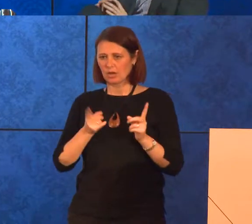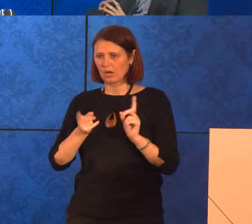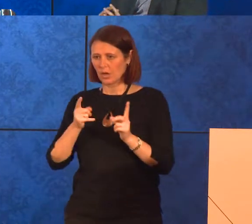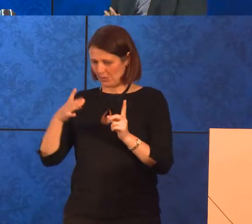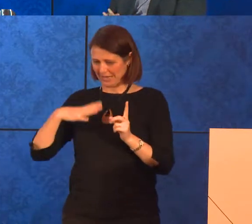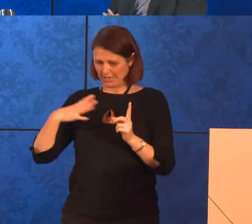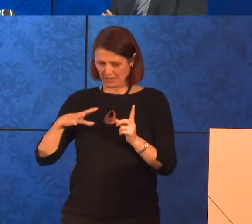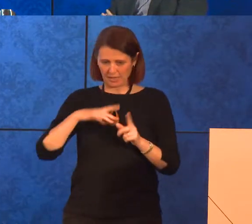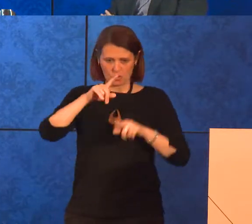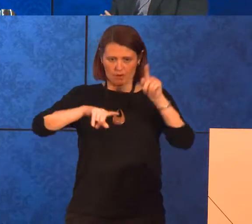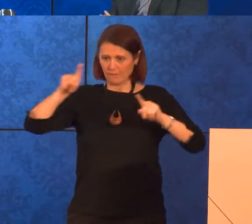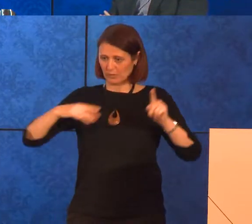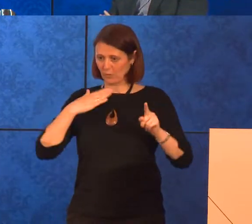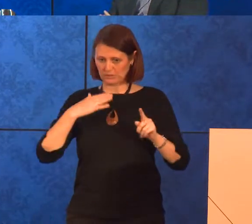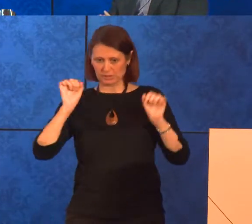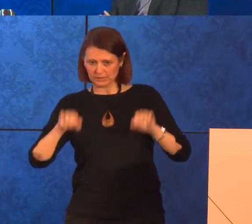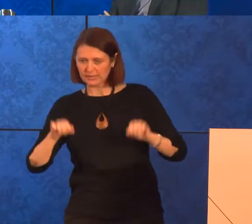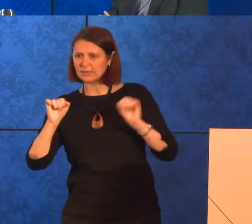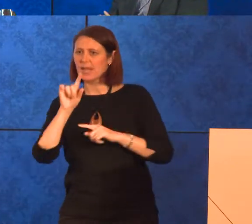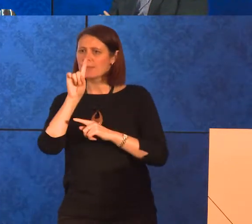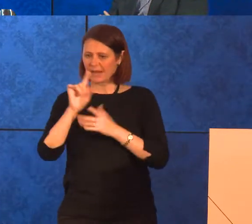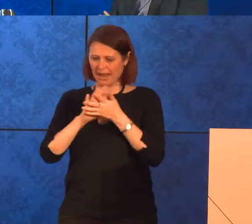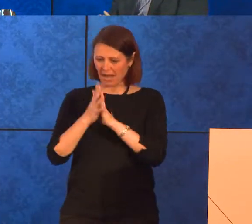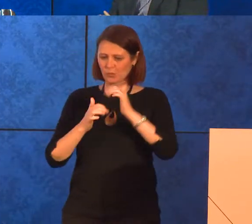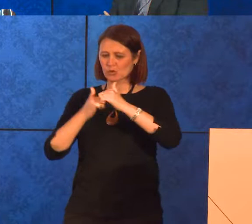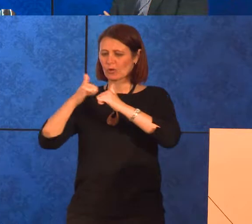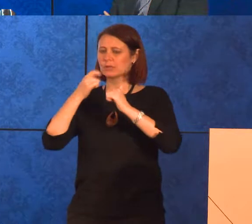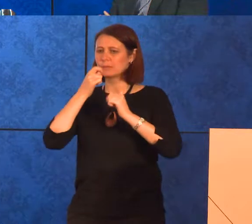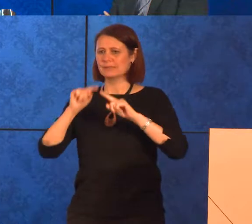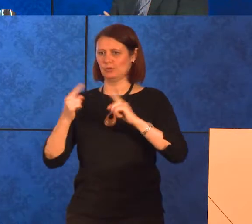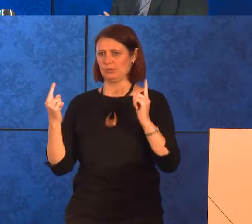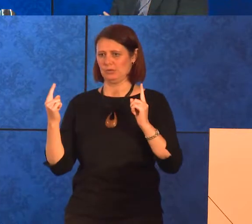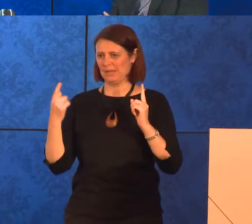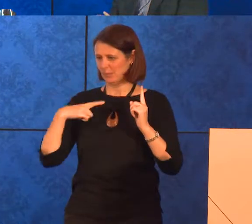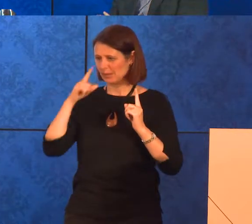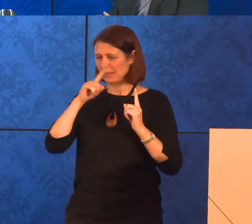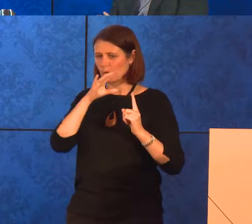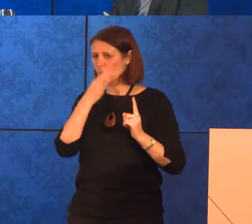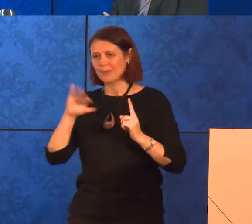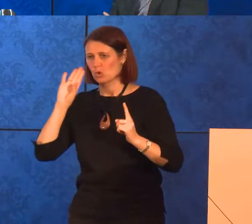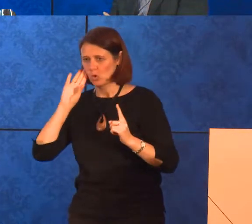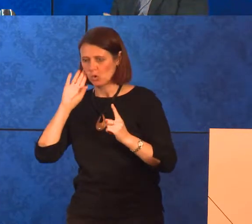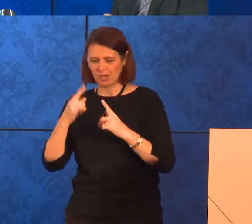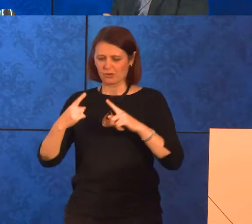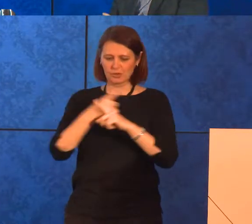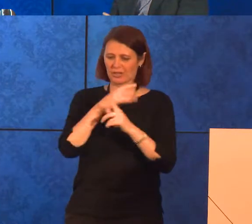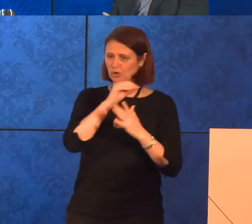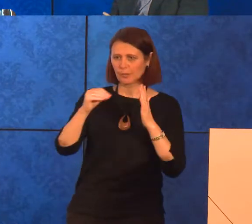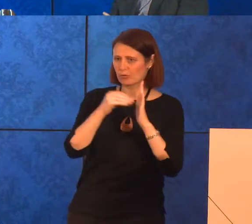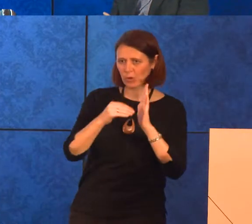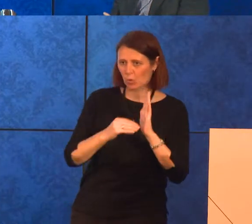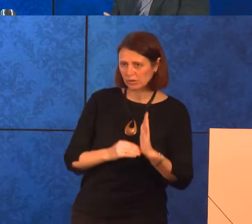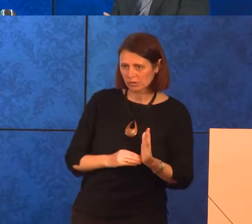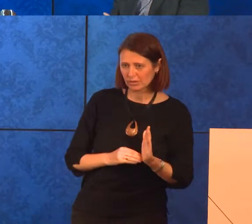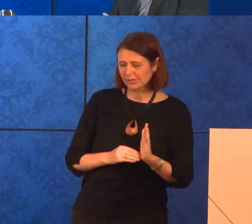we needed diverse voices, how could we actually structure it a bit differently, because people weren't being heard, the changes weren't being recorded.